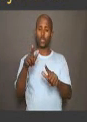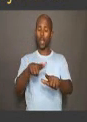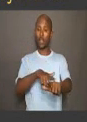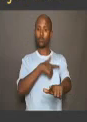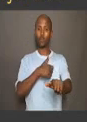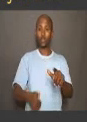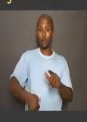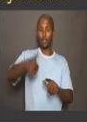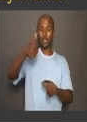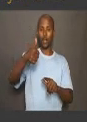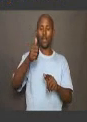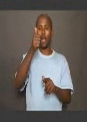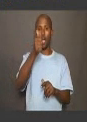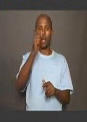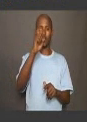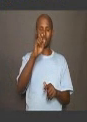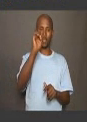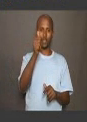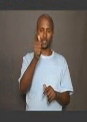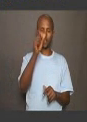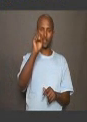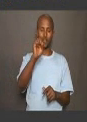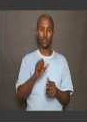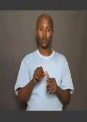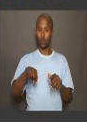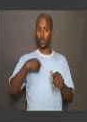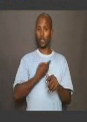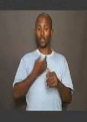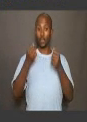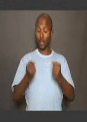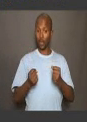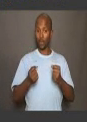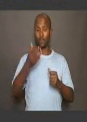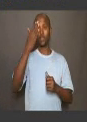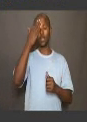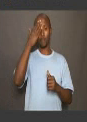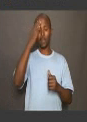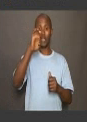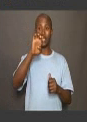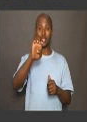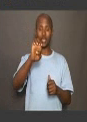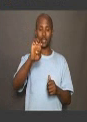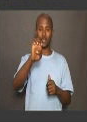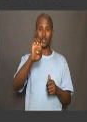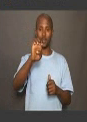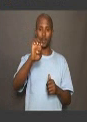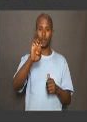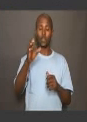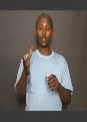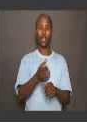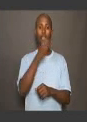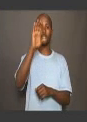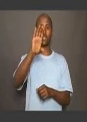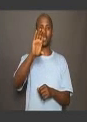major axis. We can determine eccentricity by taking